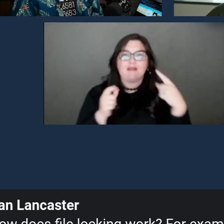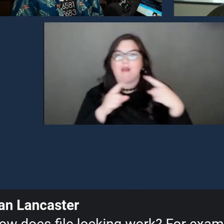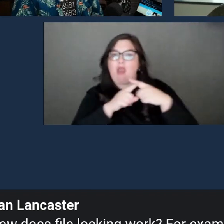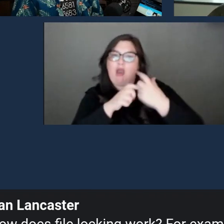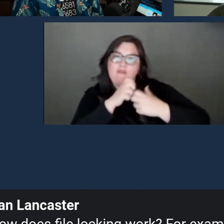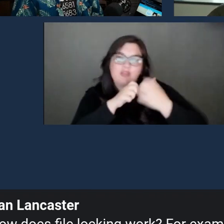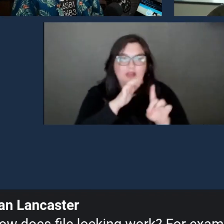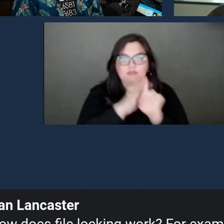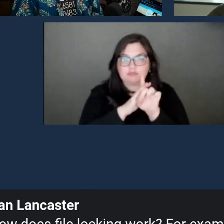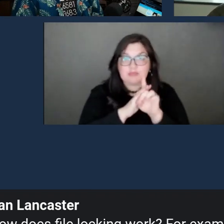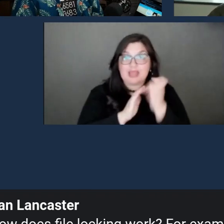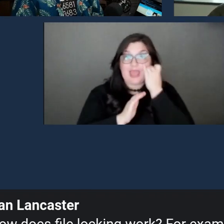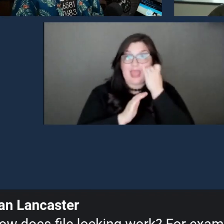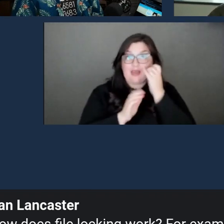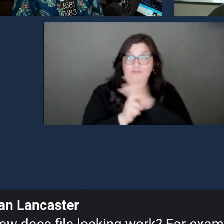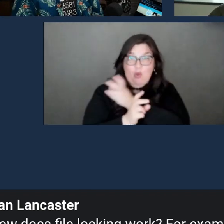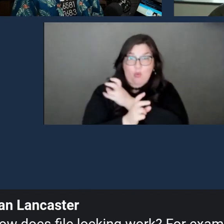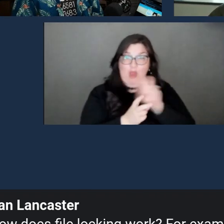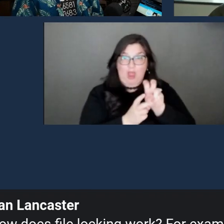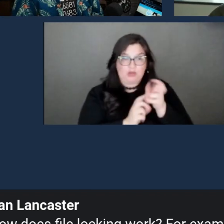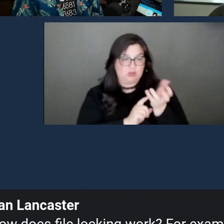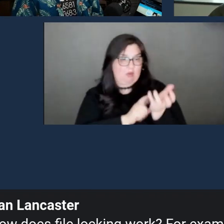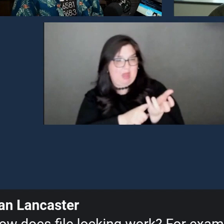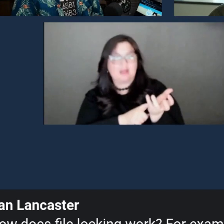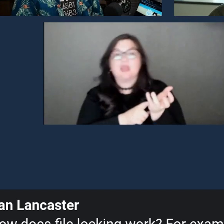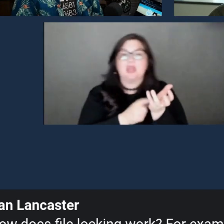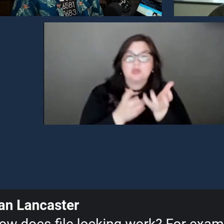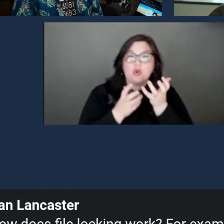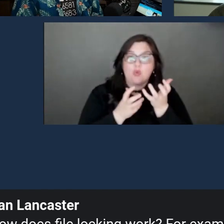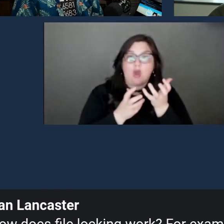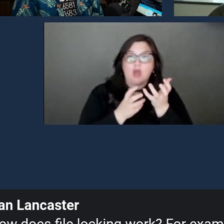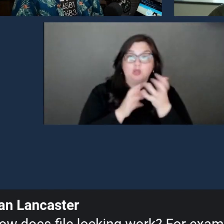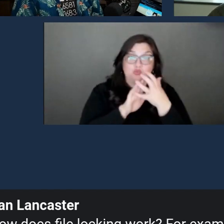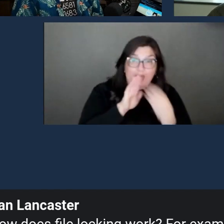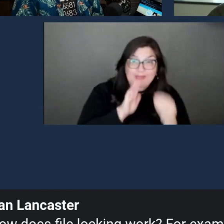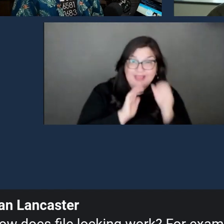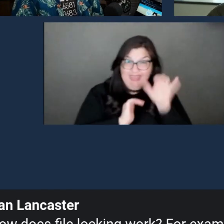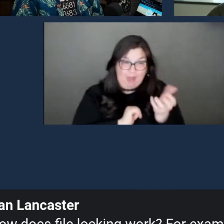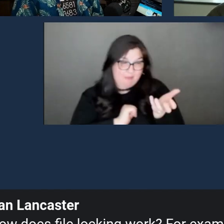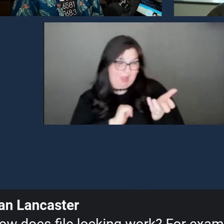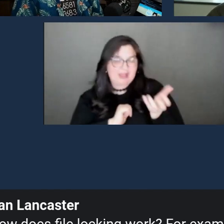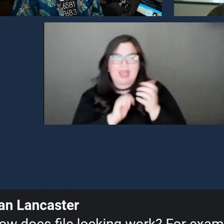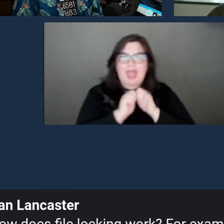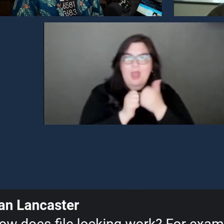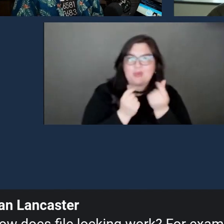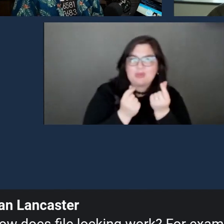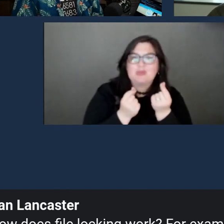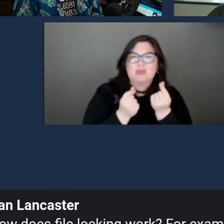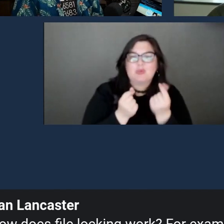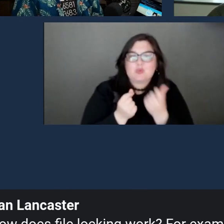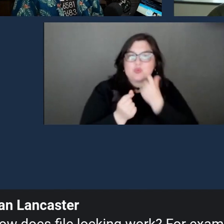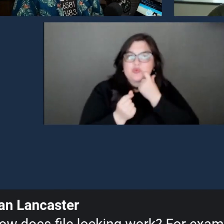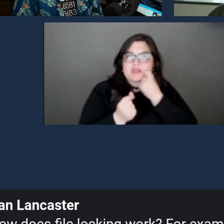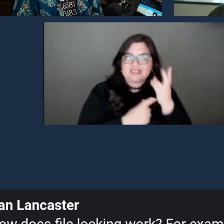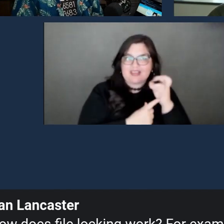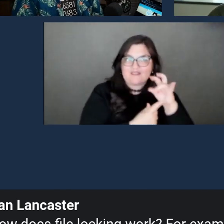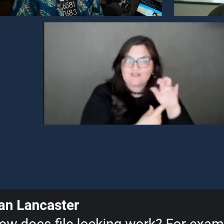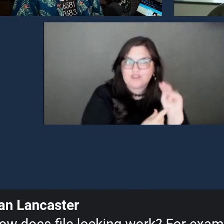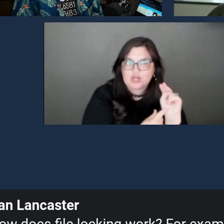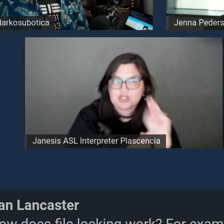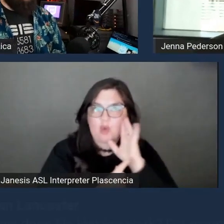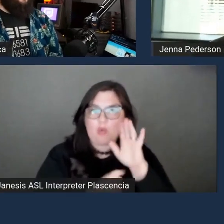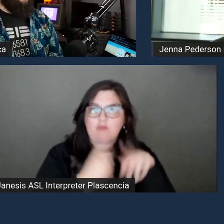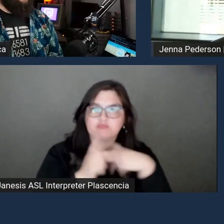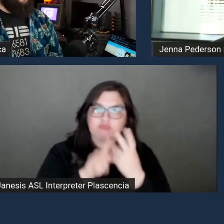to replicate that bucket, versioning has to be enabled first, and that's what allows us to keep track and then sync the versions from both sides. So